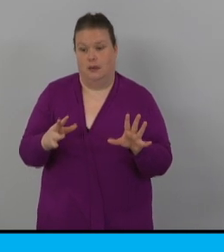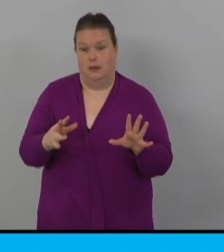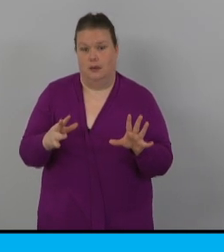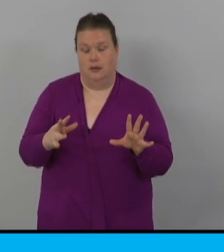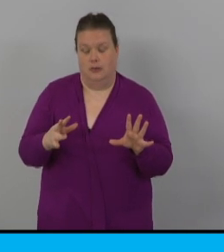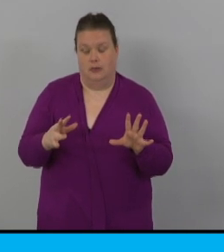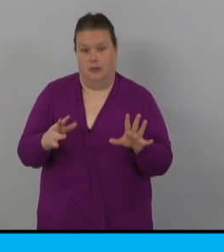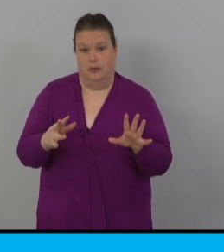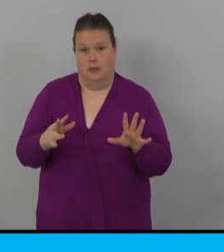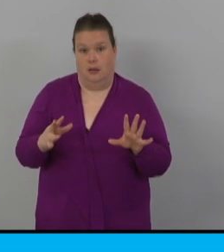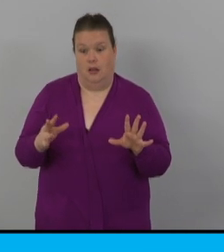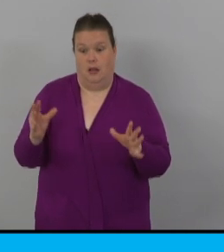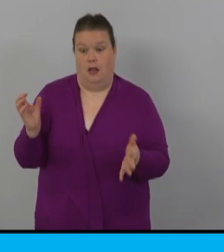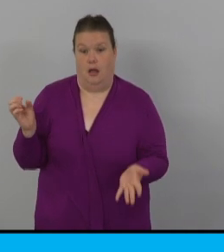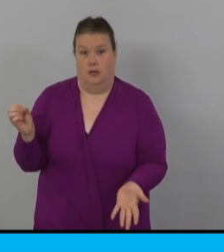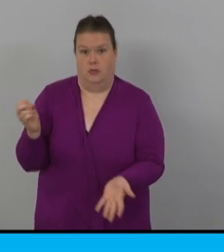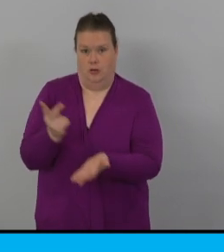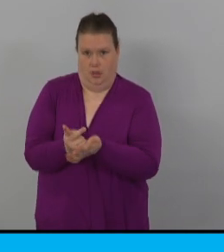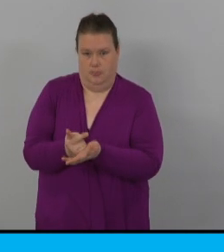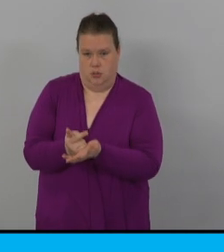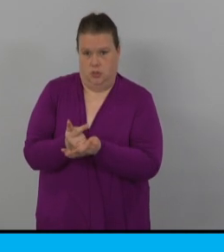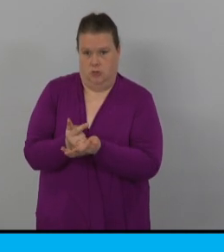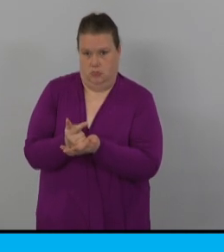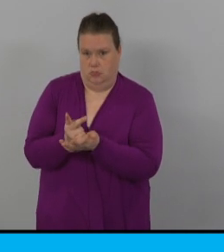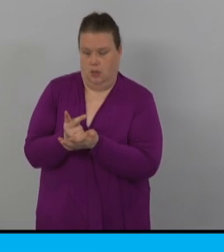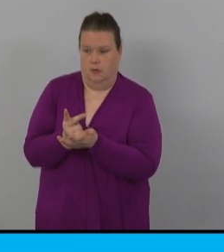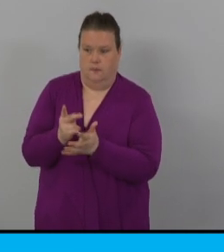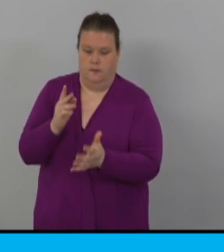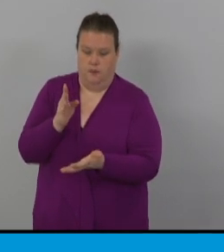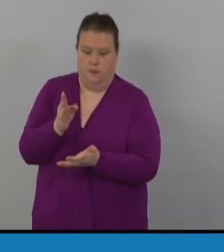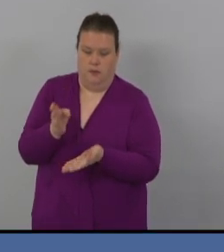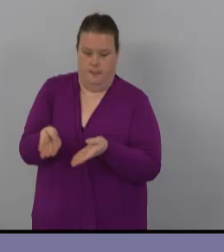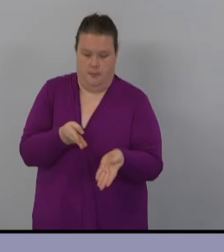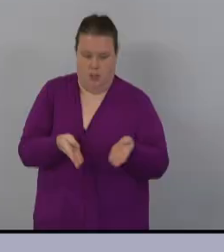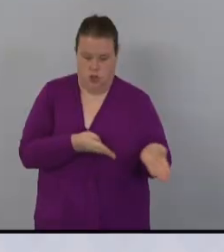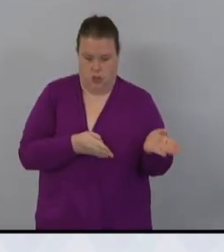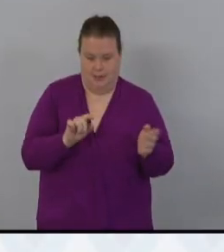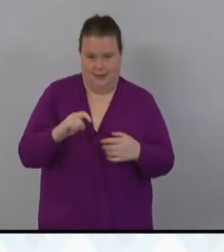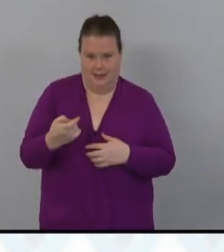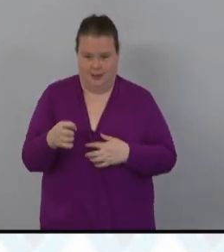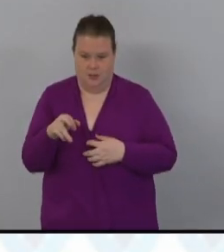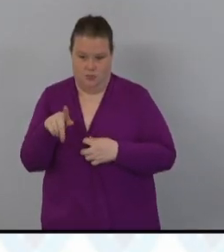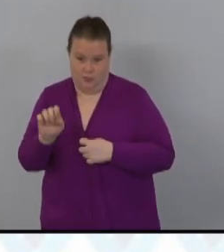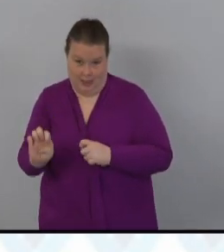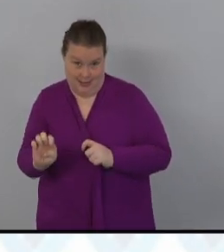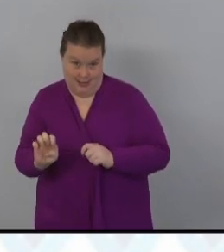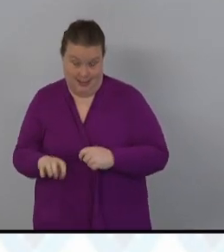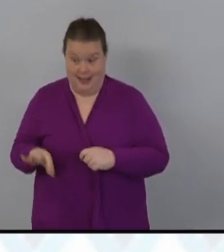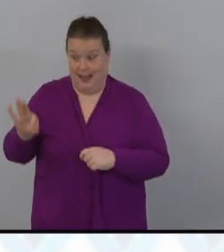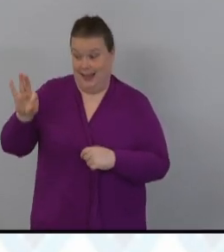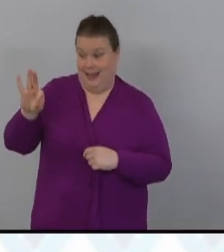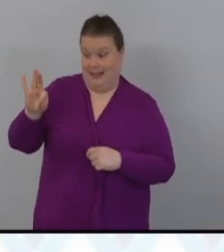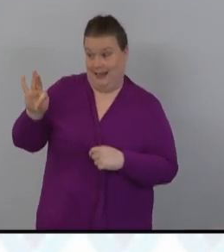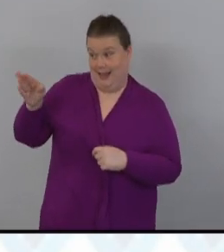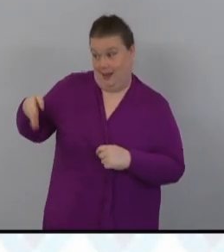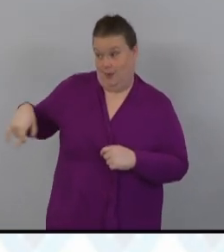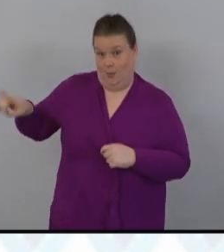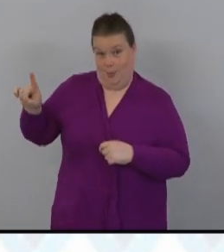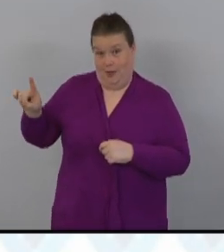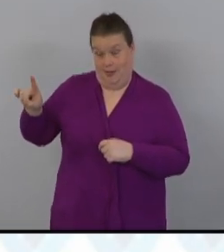tax rate. And then the only other thing on the calendar after that is 9/1 is the start of the fiscal year. We roll those new budgets